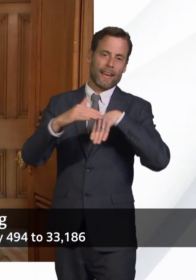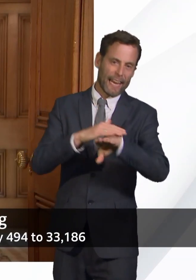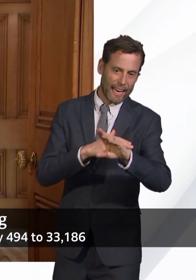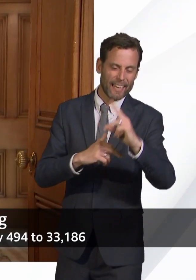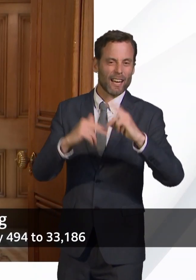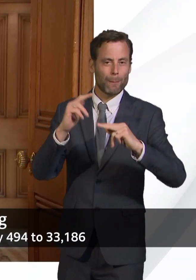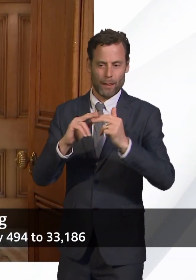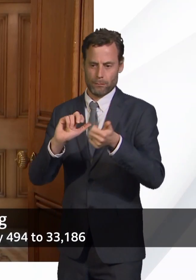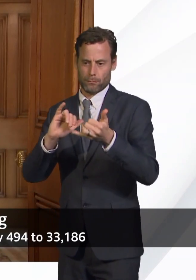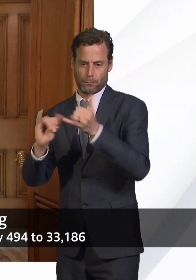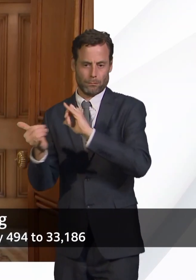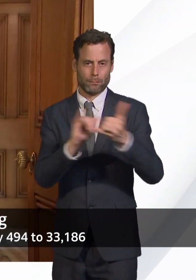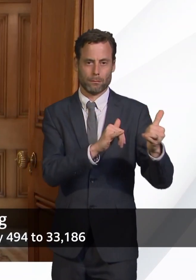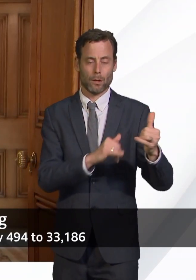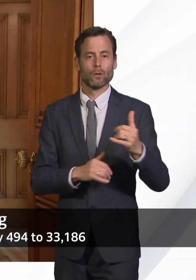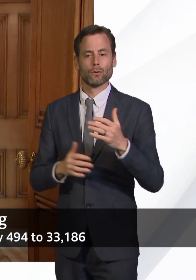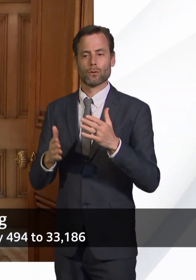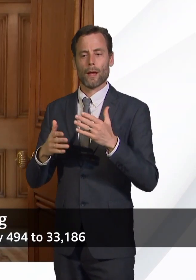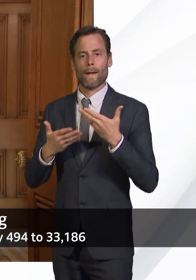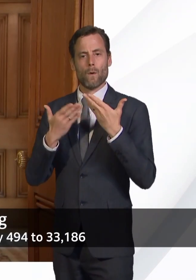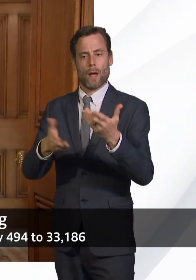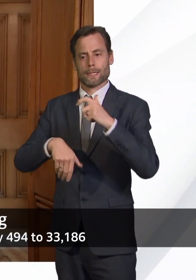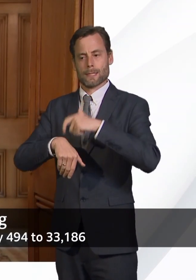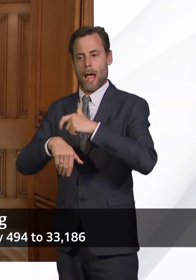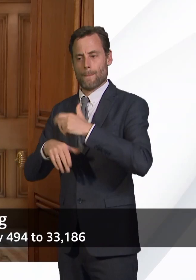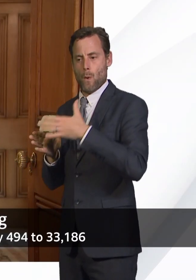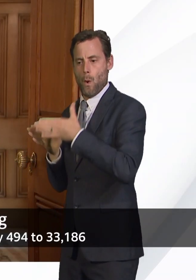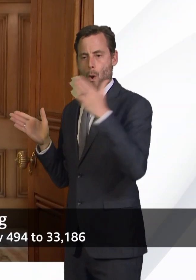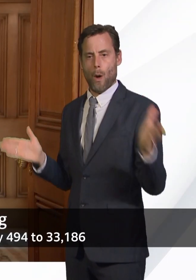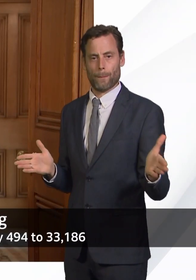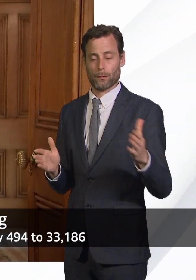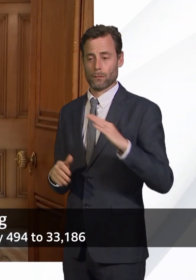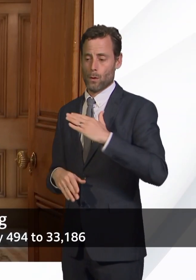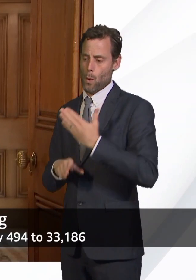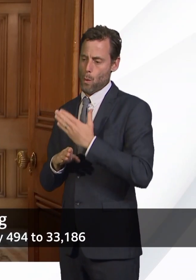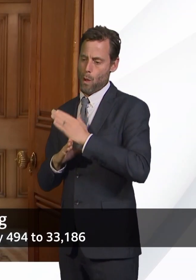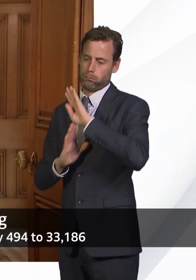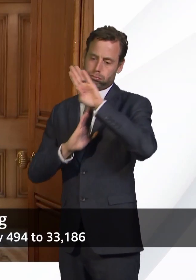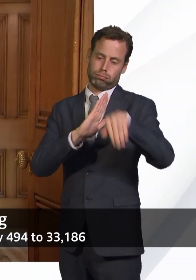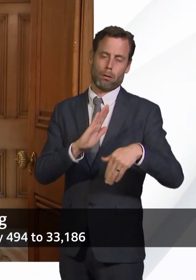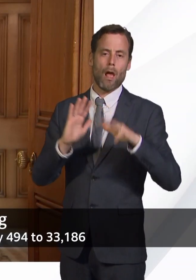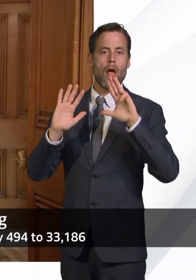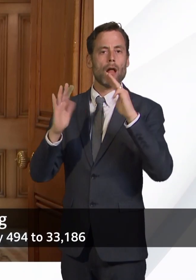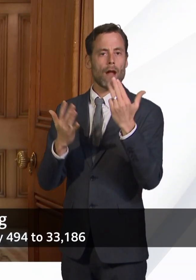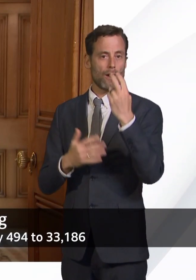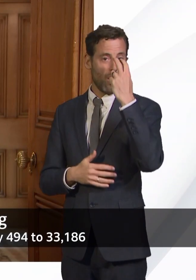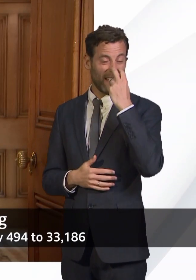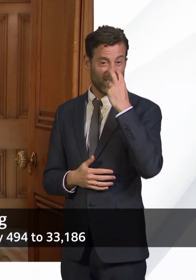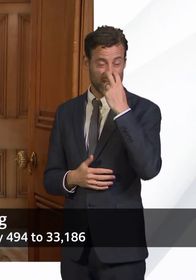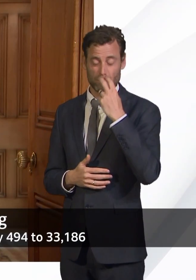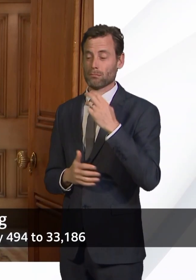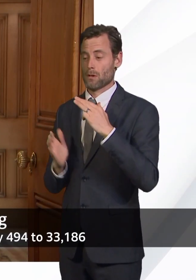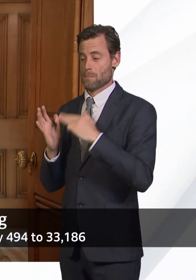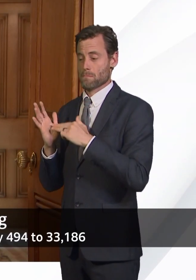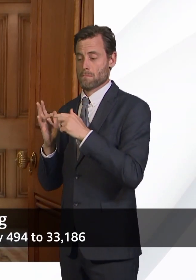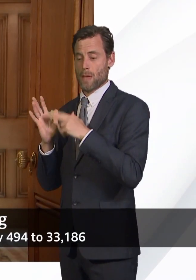immediate effect, to 9 p.m. Monday to Saturday in residential areas and beyond that in non-residential